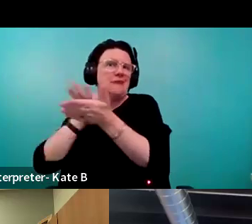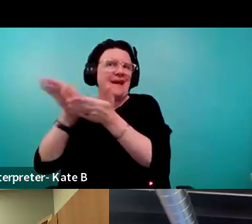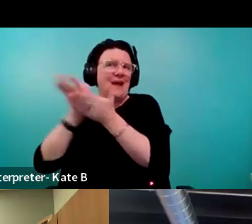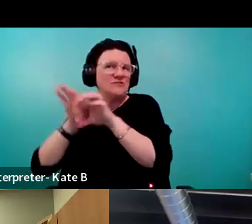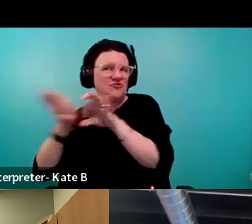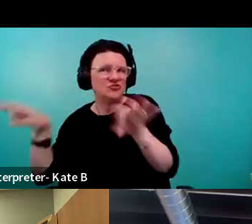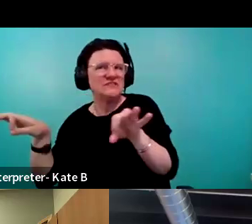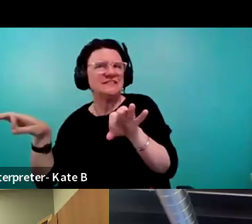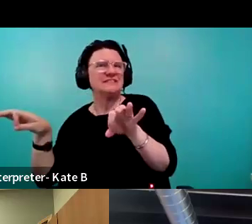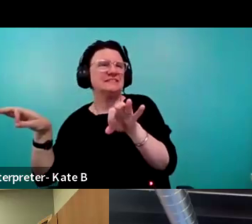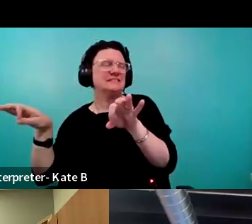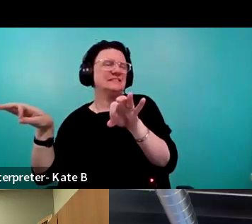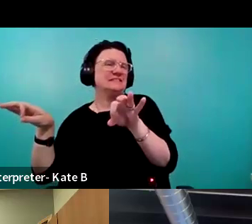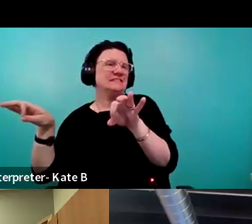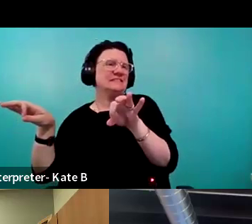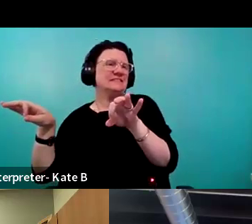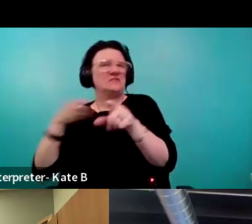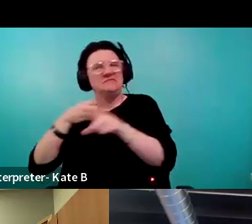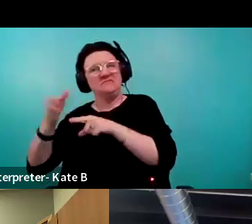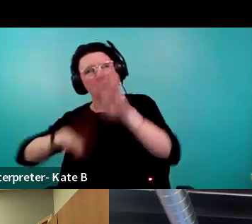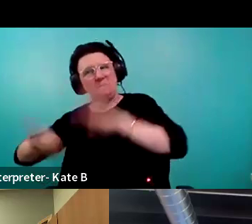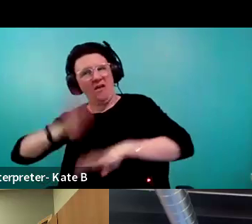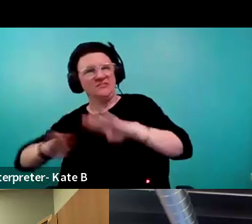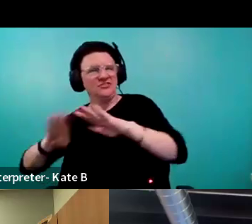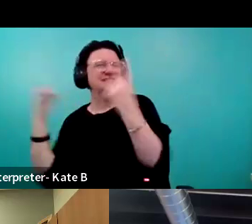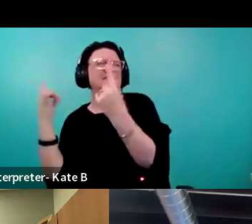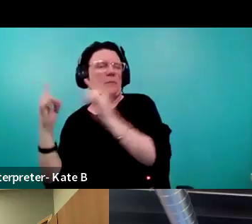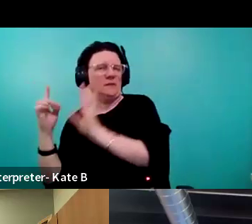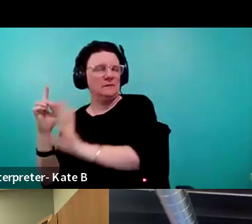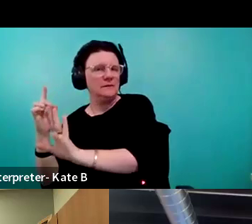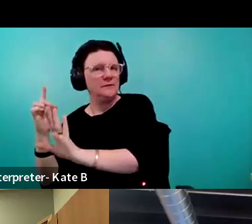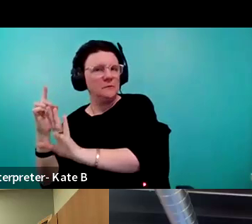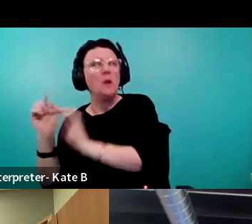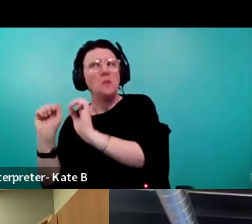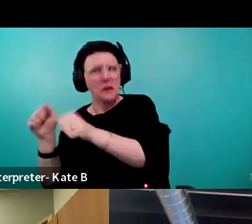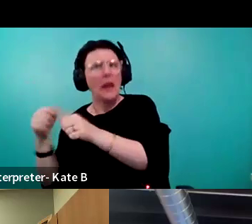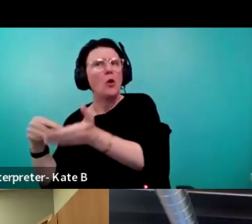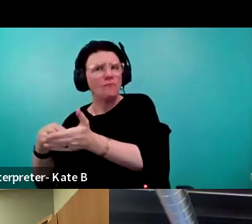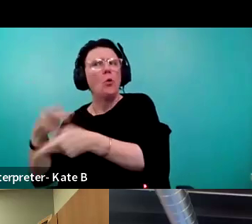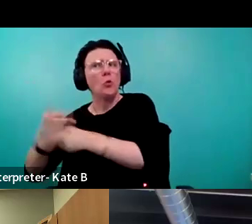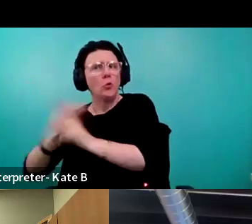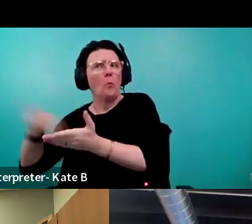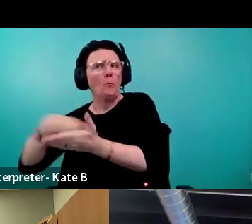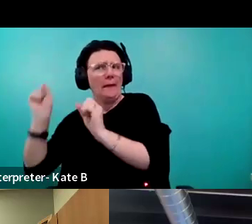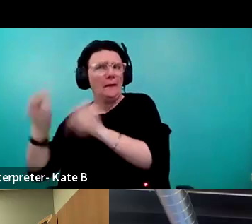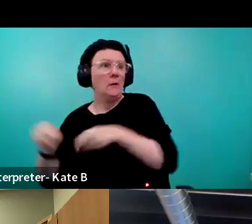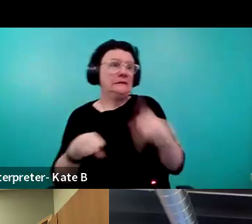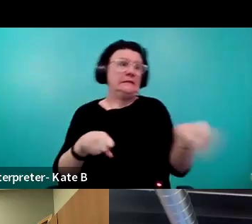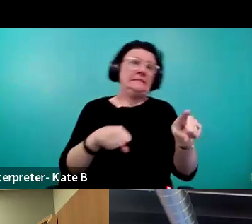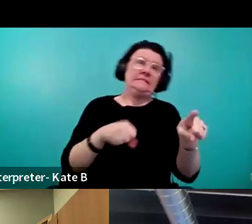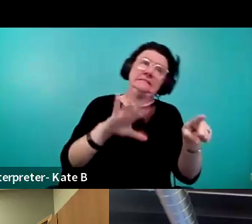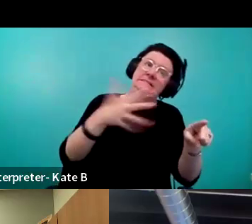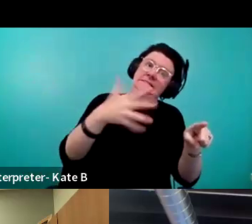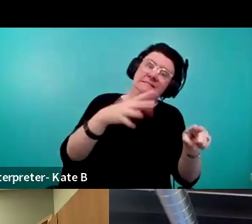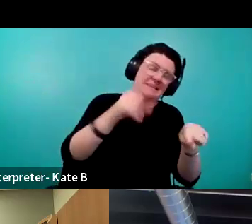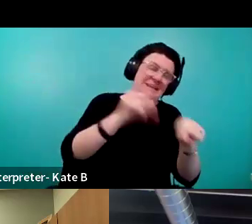or going into biology or something like that. So to pay back the cost, which